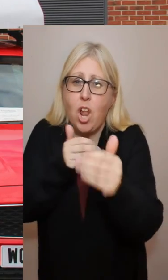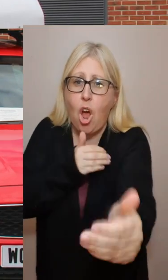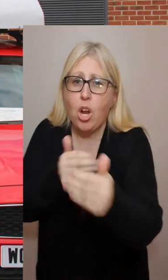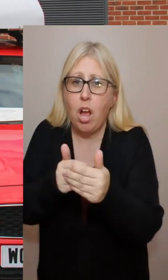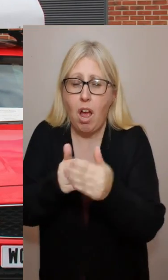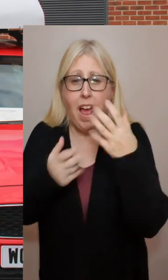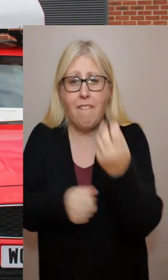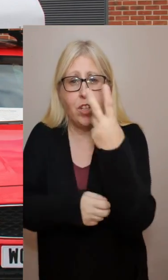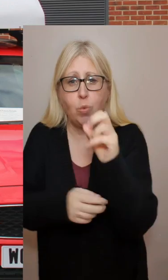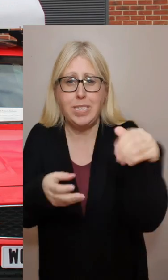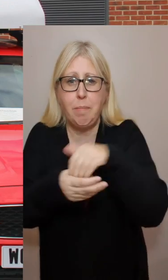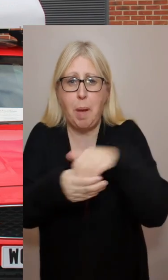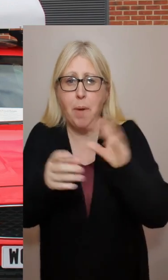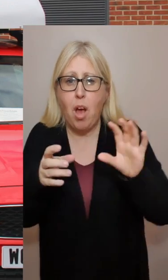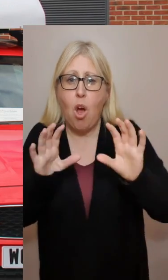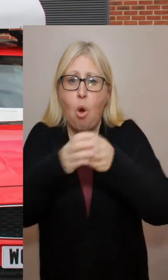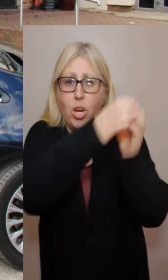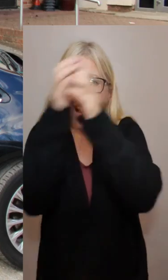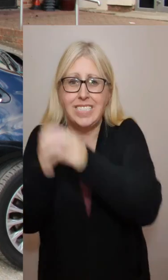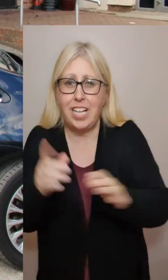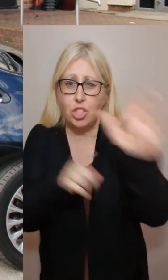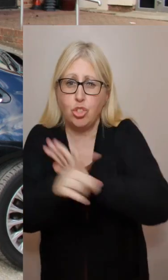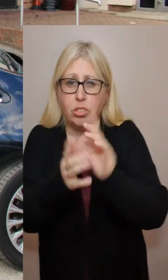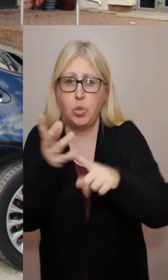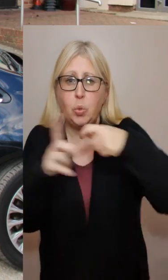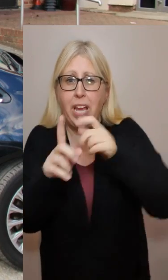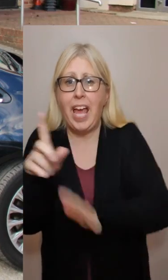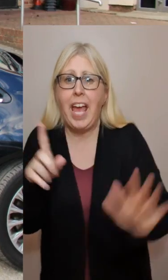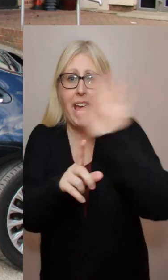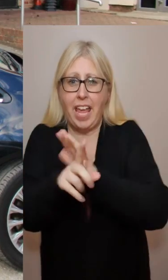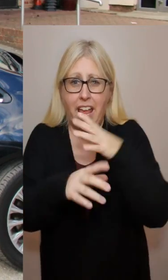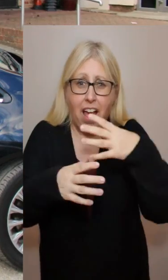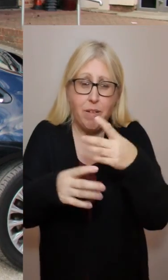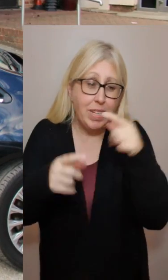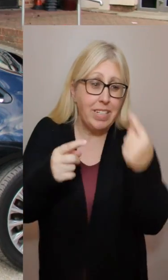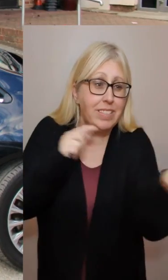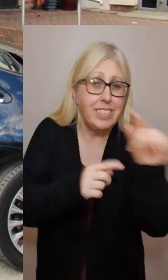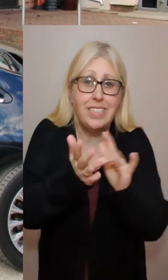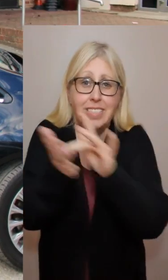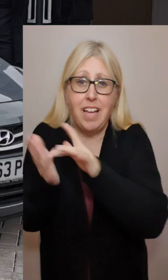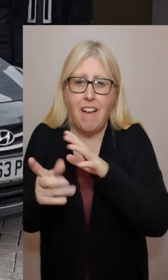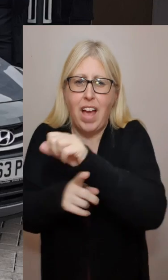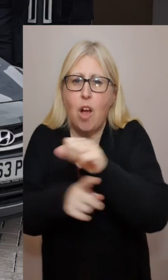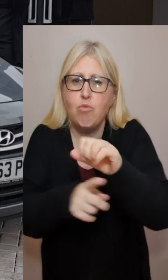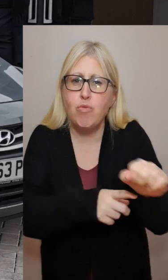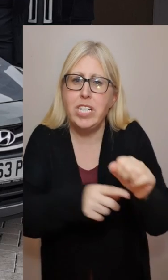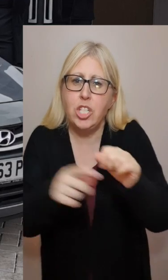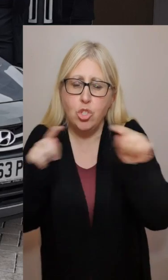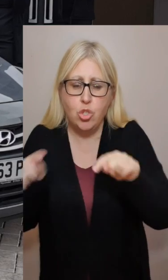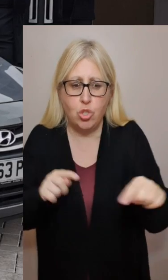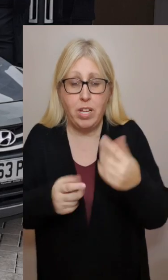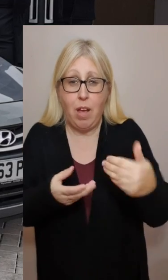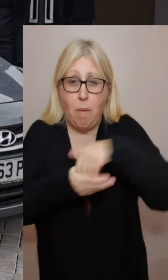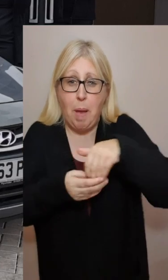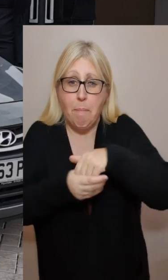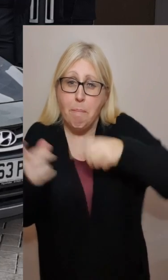20 member organisations covering the whole of the UK, with many centres having outreach or satellite facilities. Our members consist of